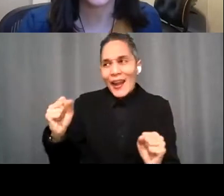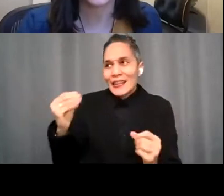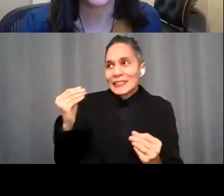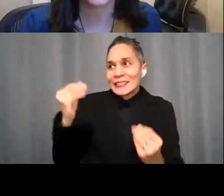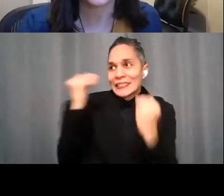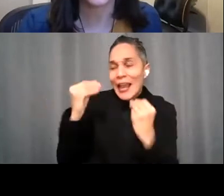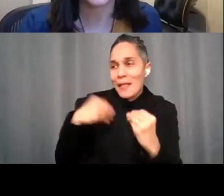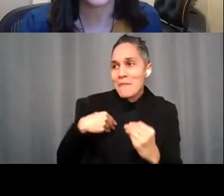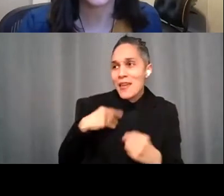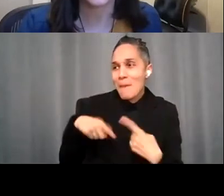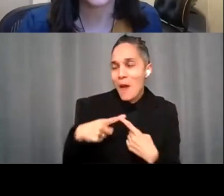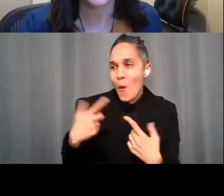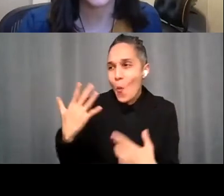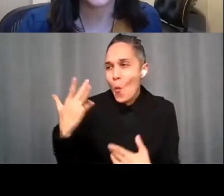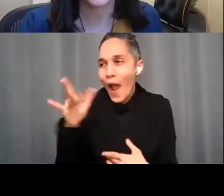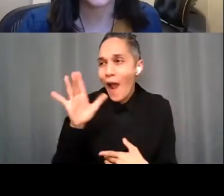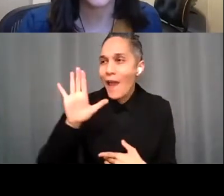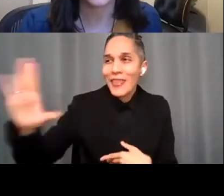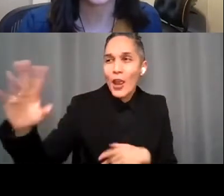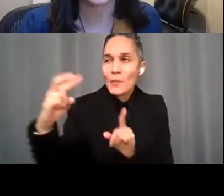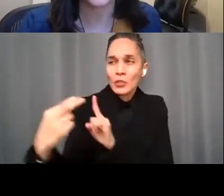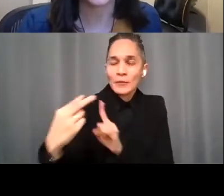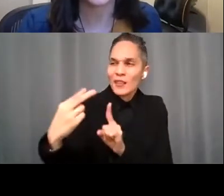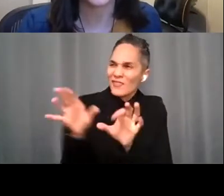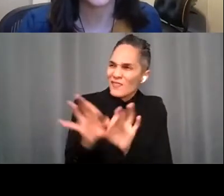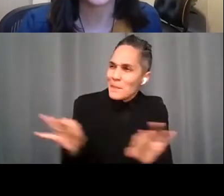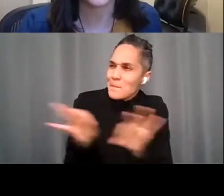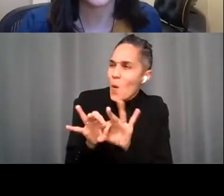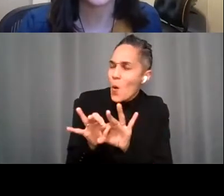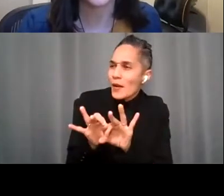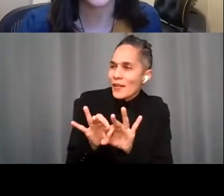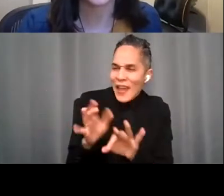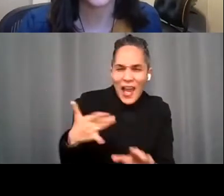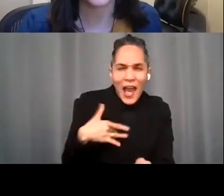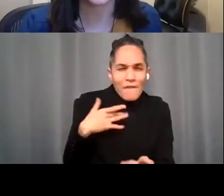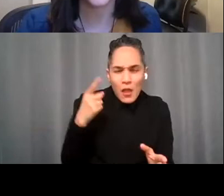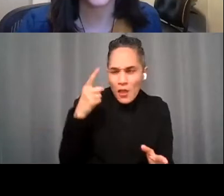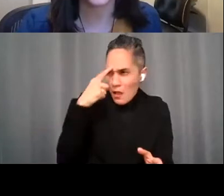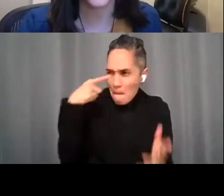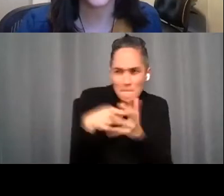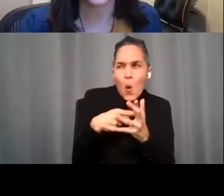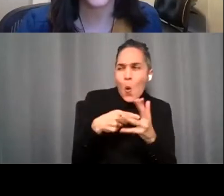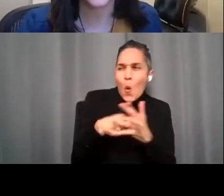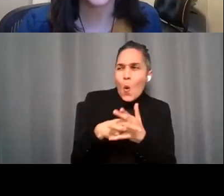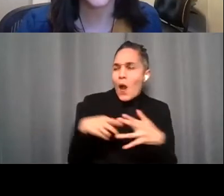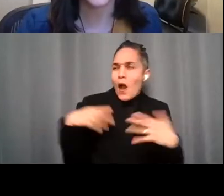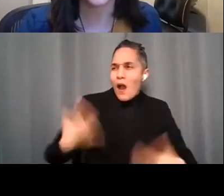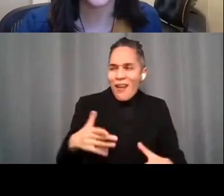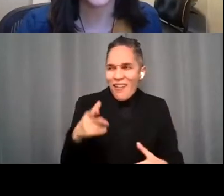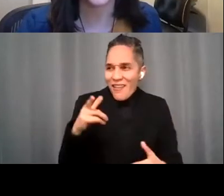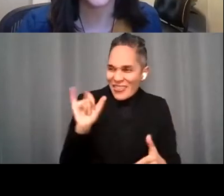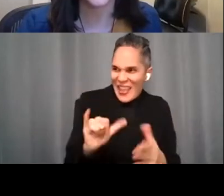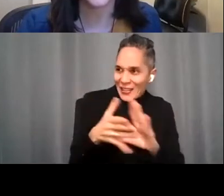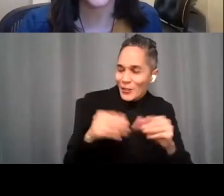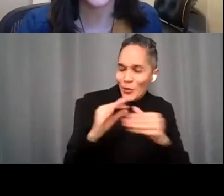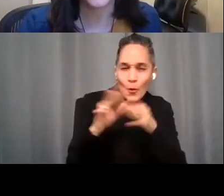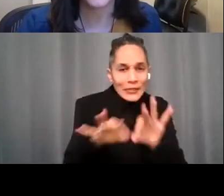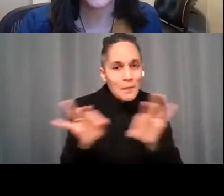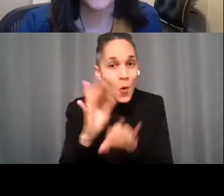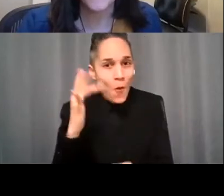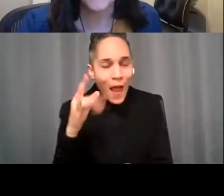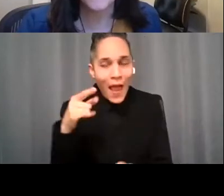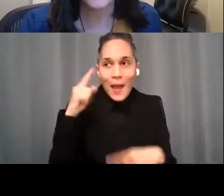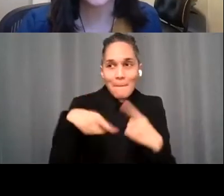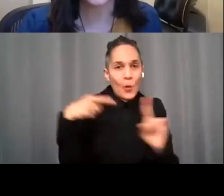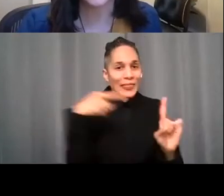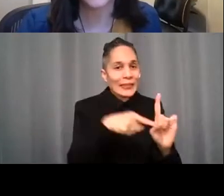about why their perspective is an important one to help understand this story about this athlete